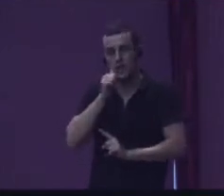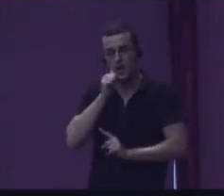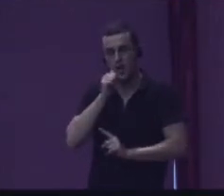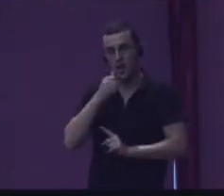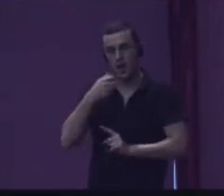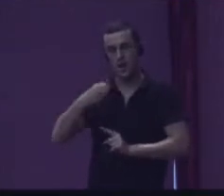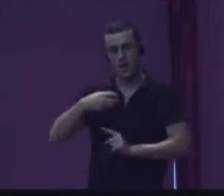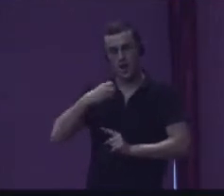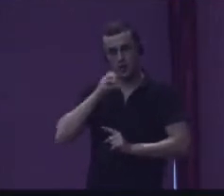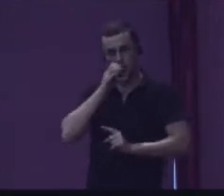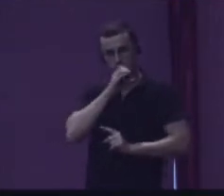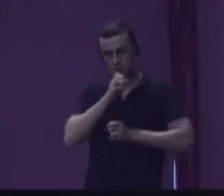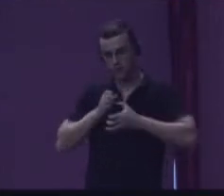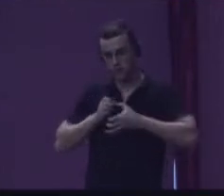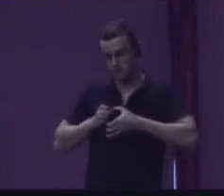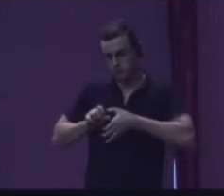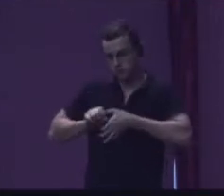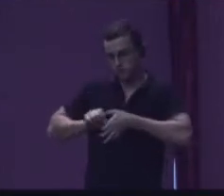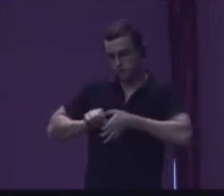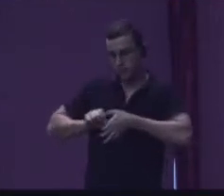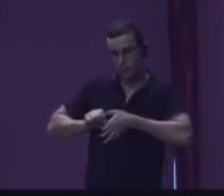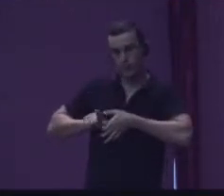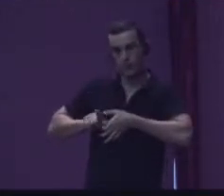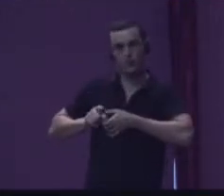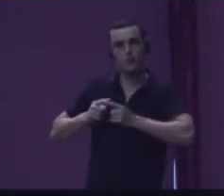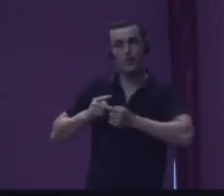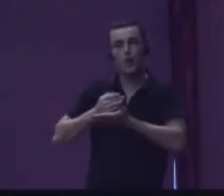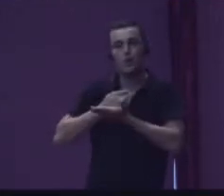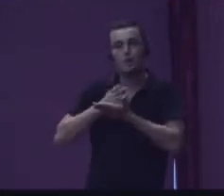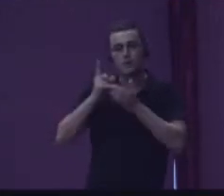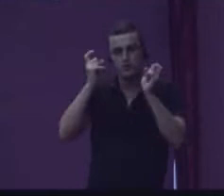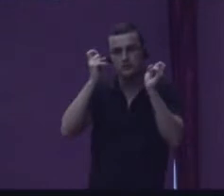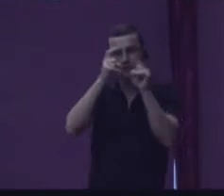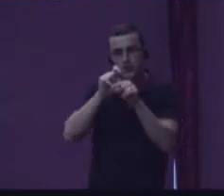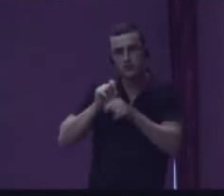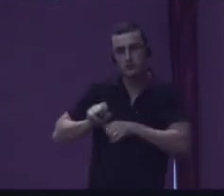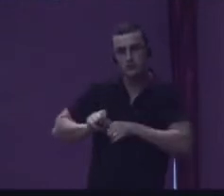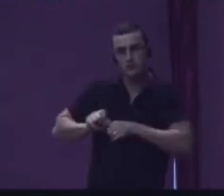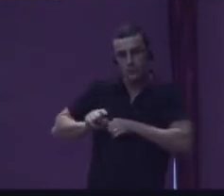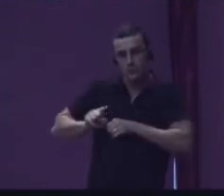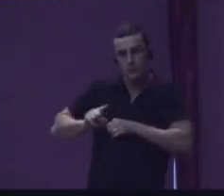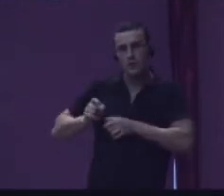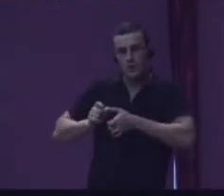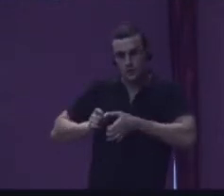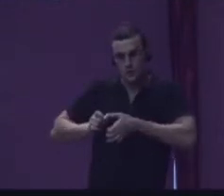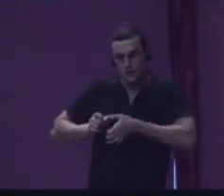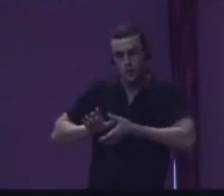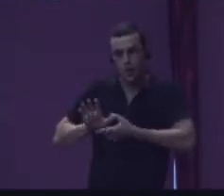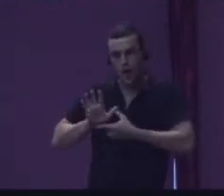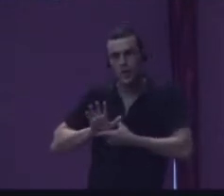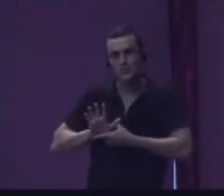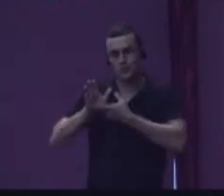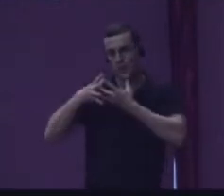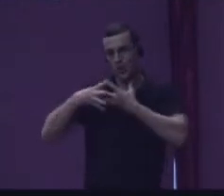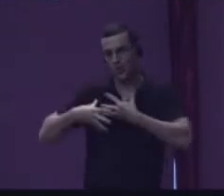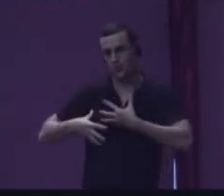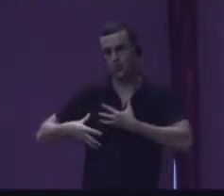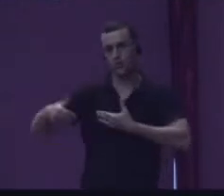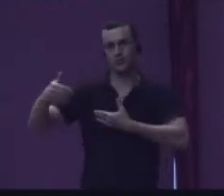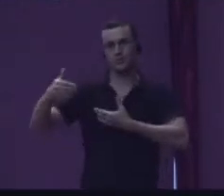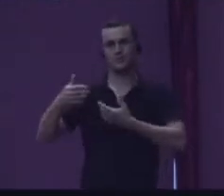herbs are also of hot quality. And then she has herbs down below under